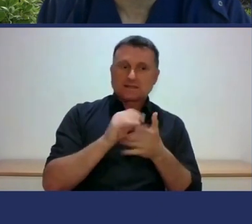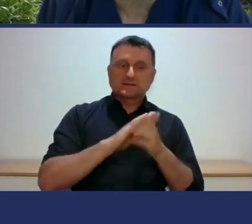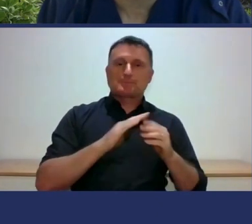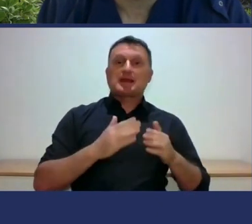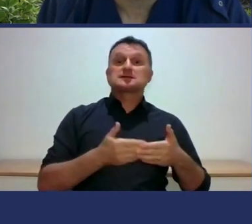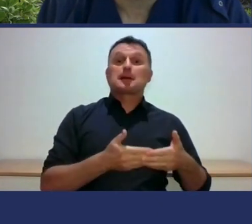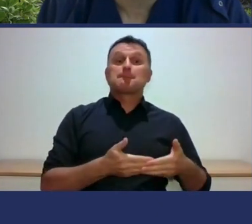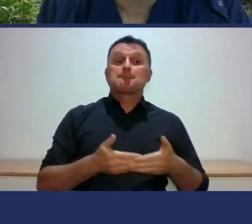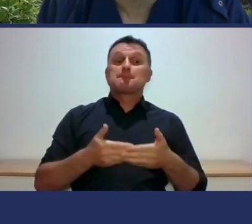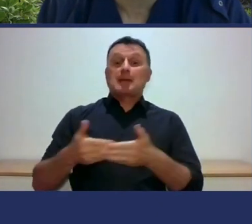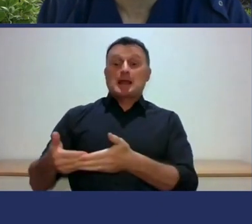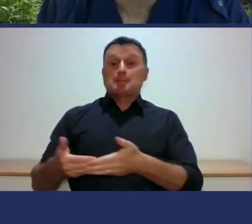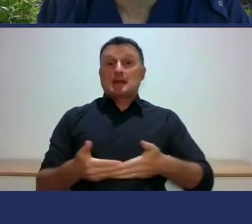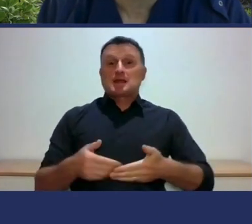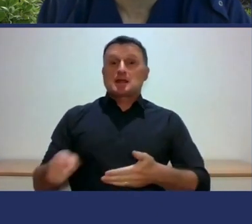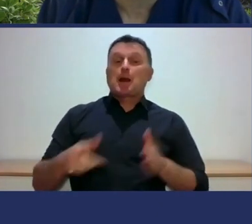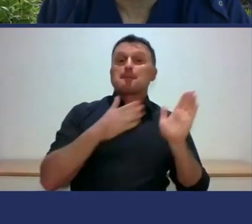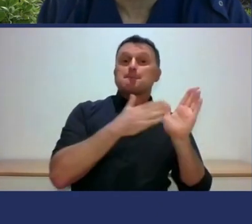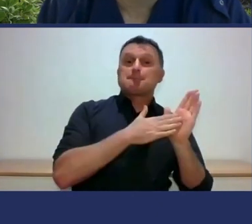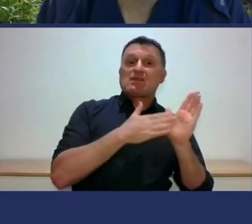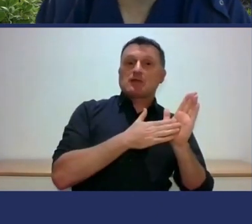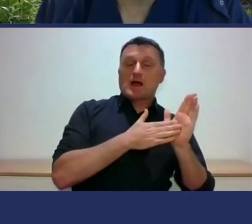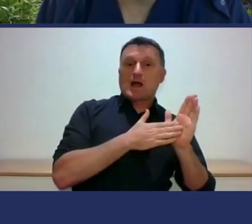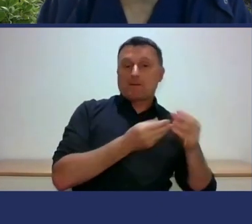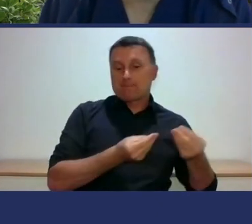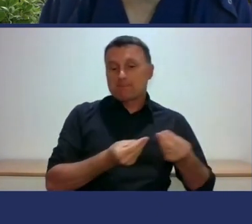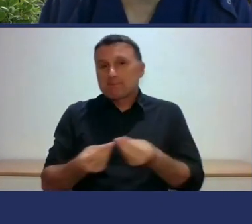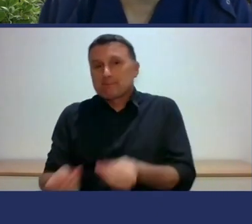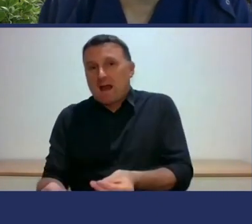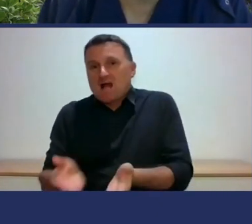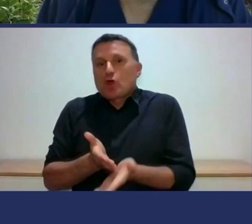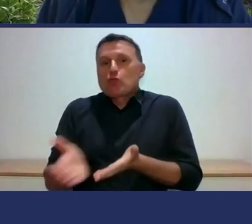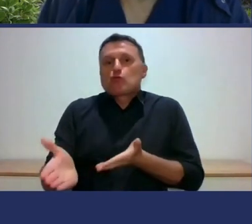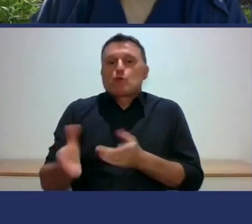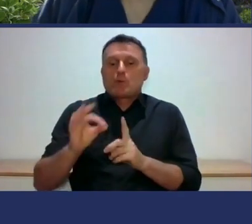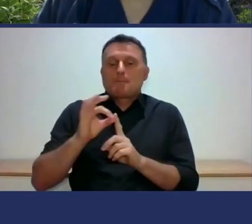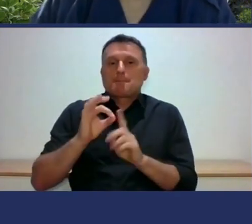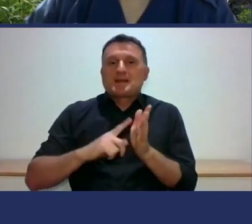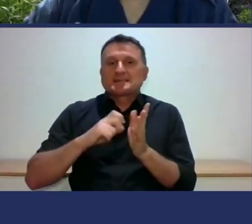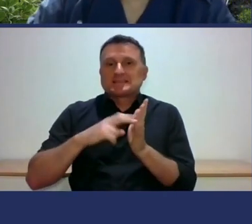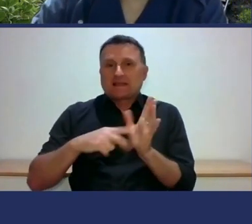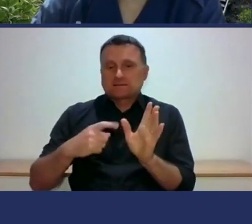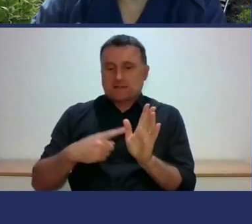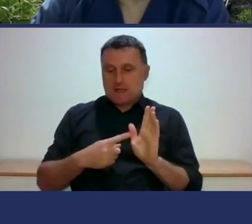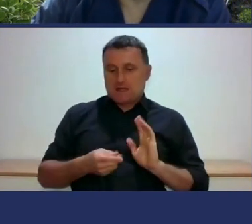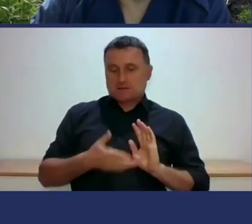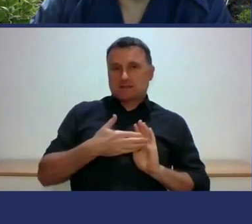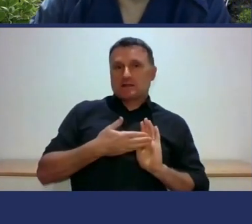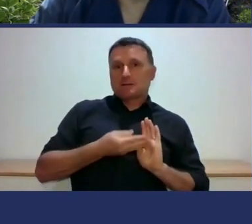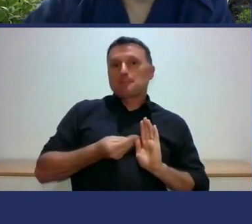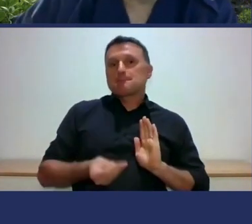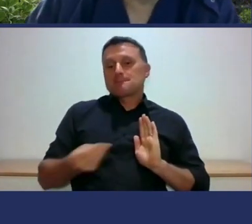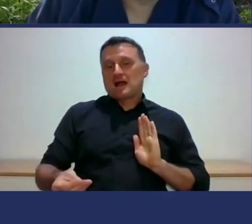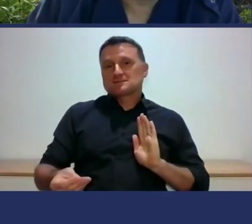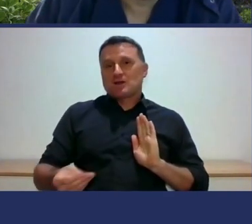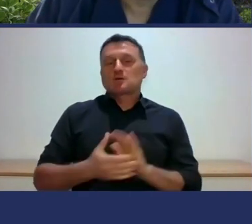and it protects the baby, and it's the safest thing to do. It's great. I think it's wonderful. Would the twins like fight in there for